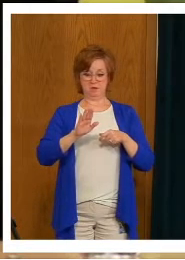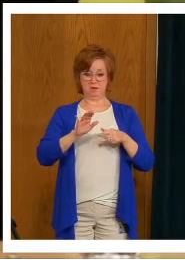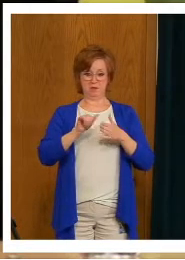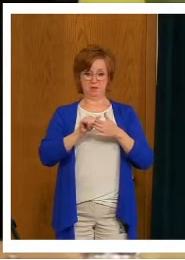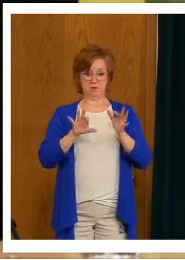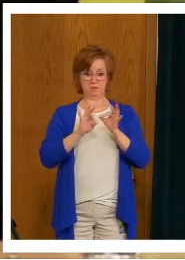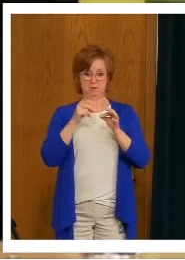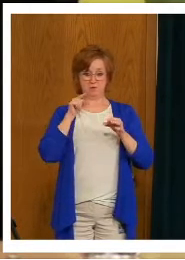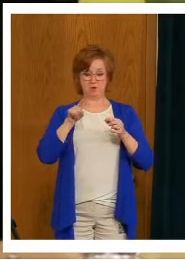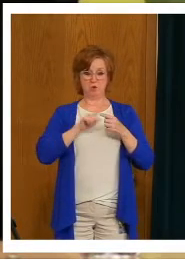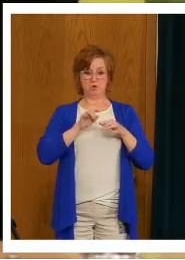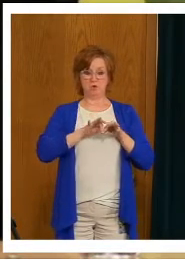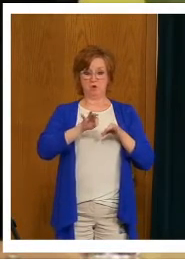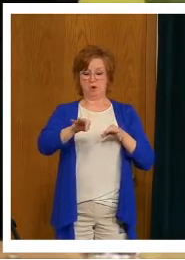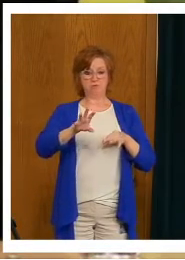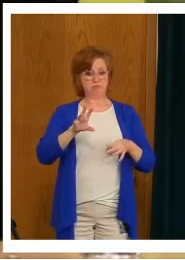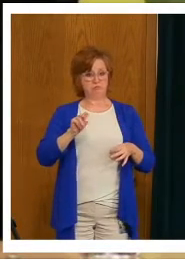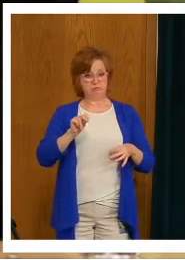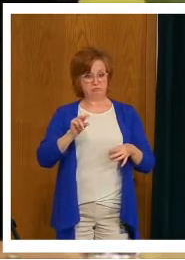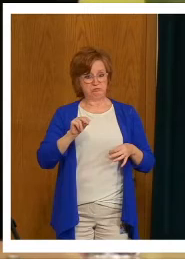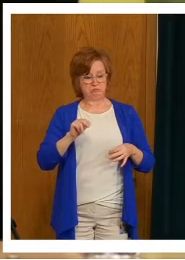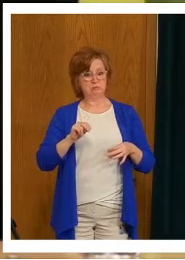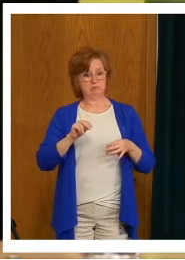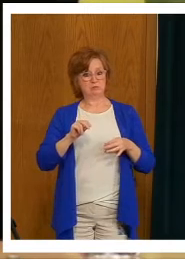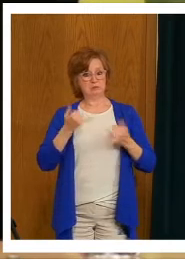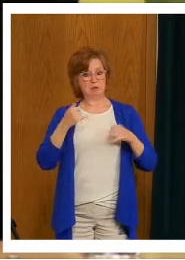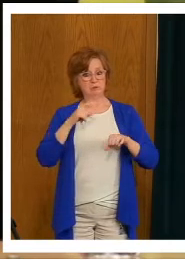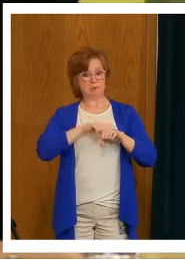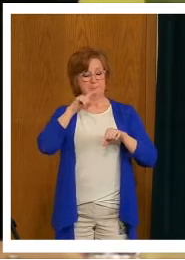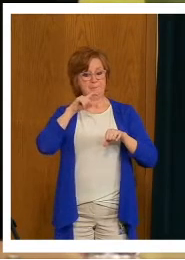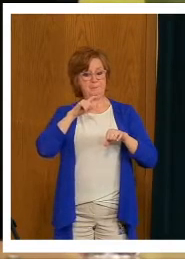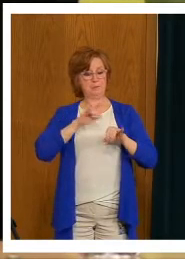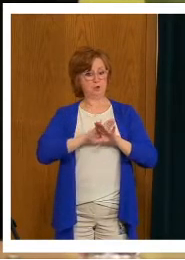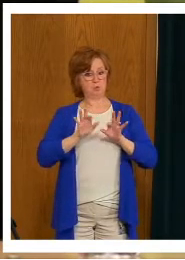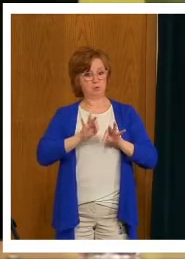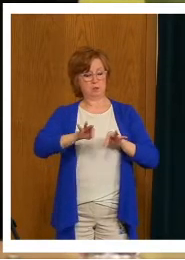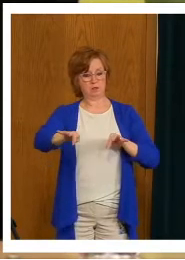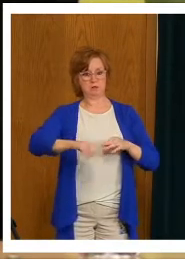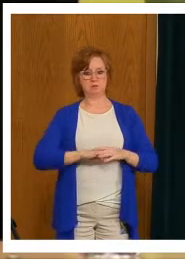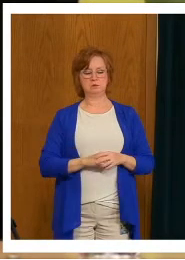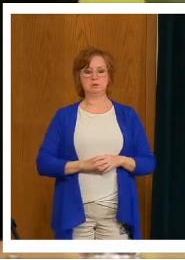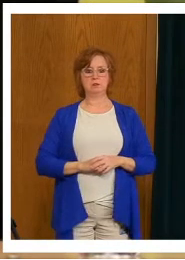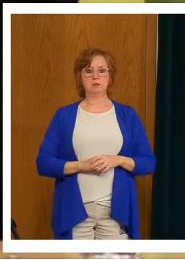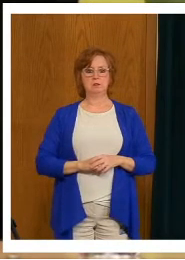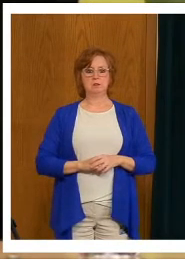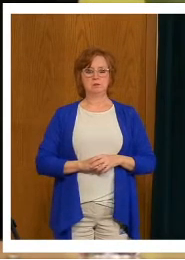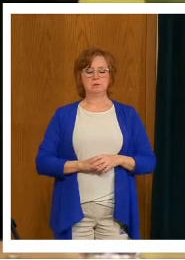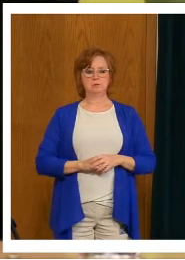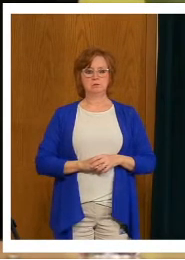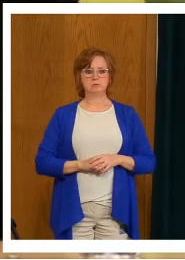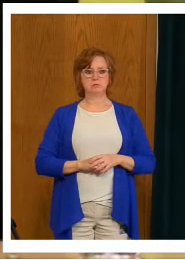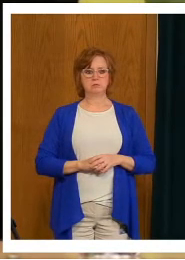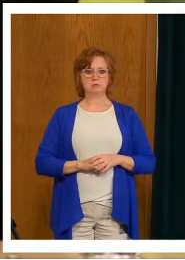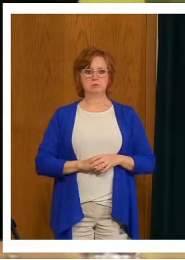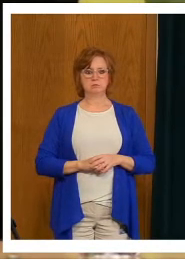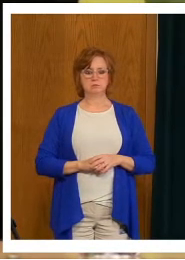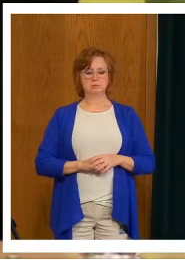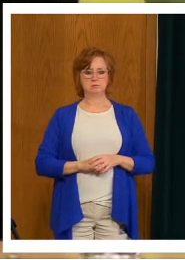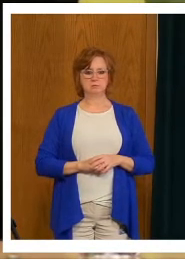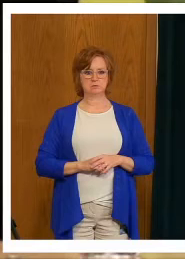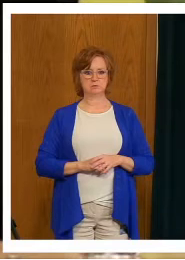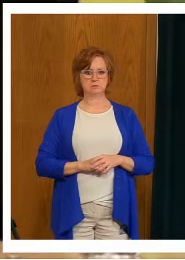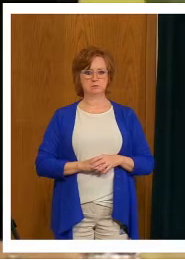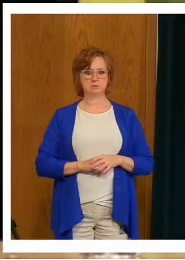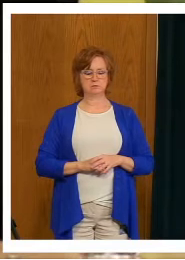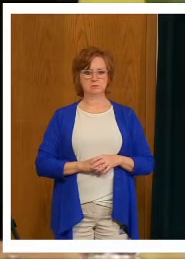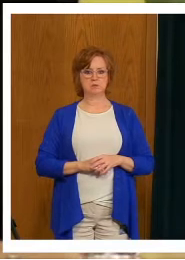as possible. However, that would be available to everyone that is working. I think it's fair to say that we most